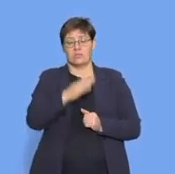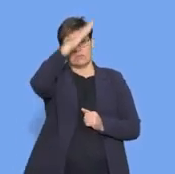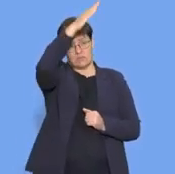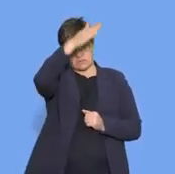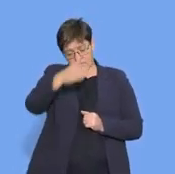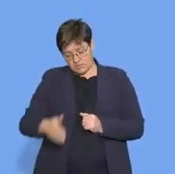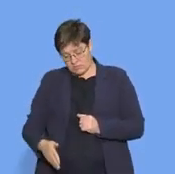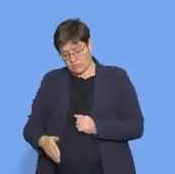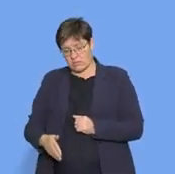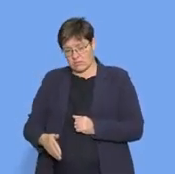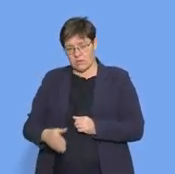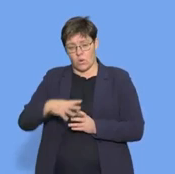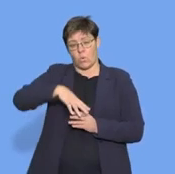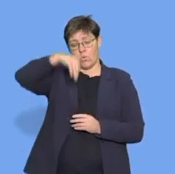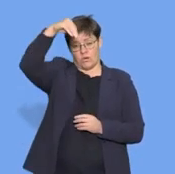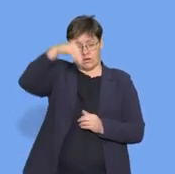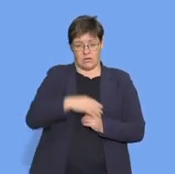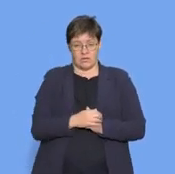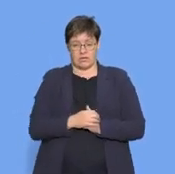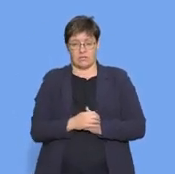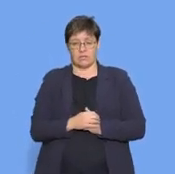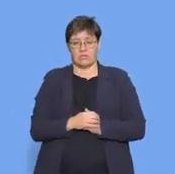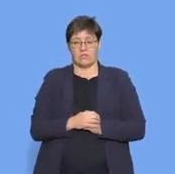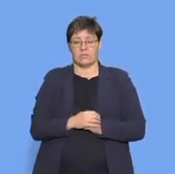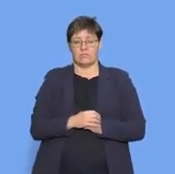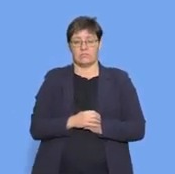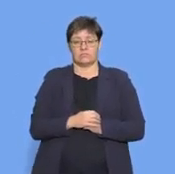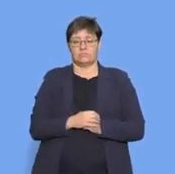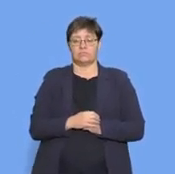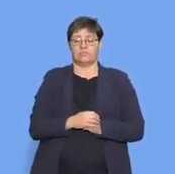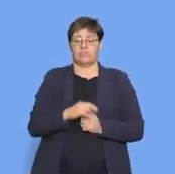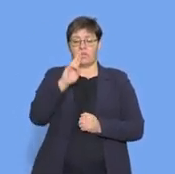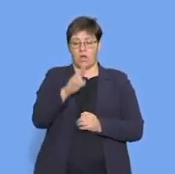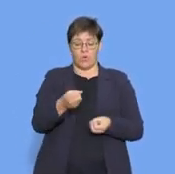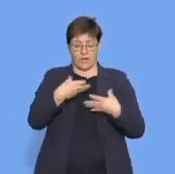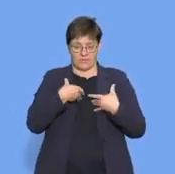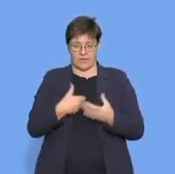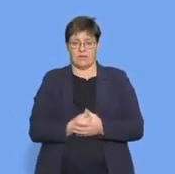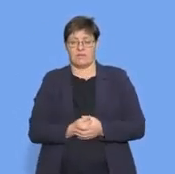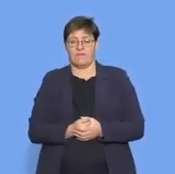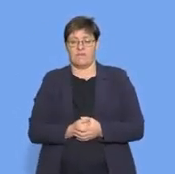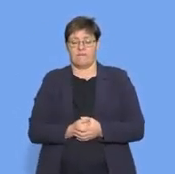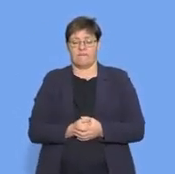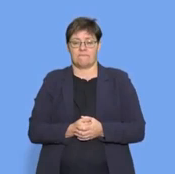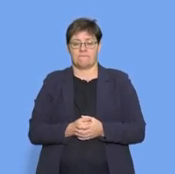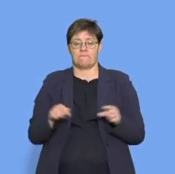the length of the side of the cone. So we'll be substituting in the radius that will be